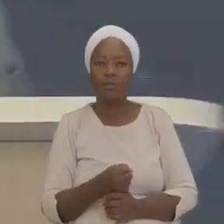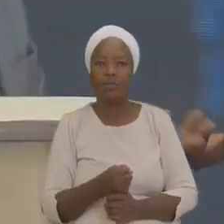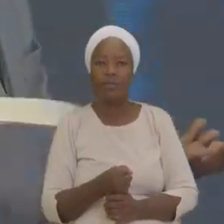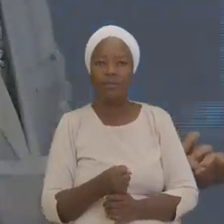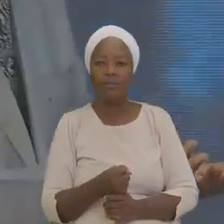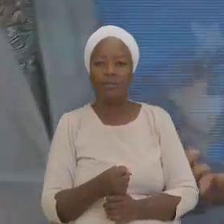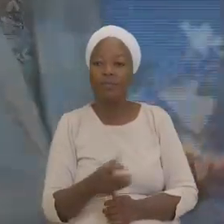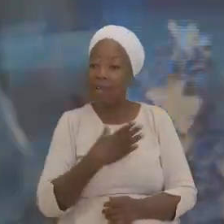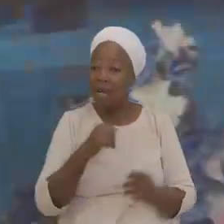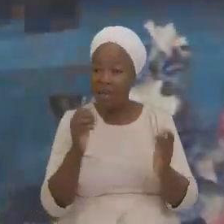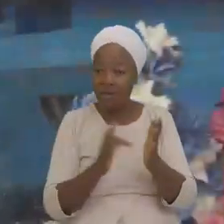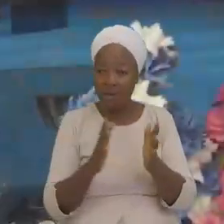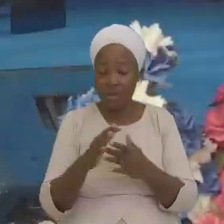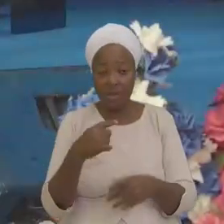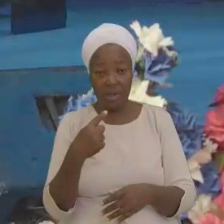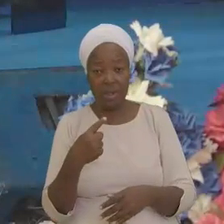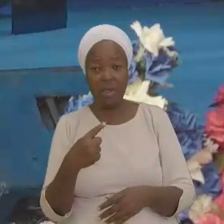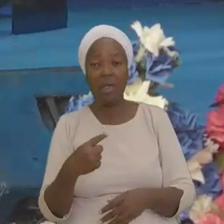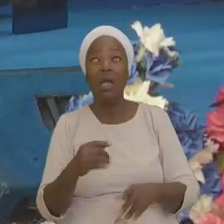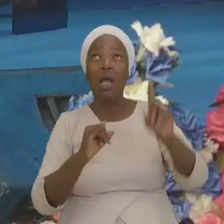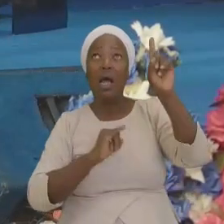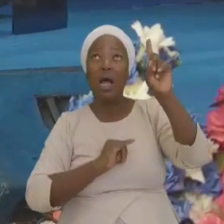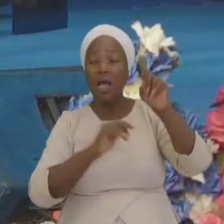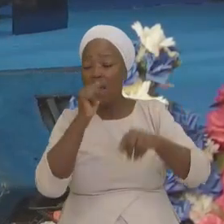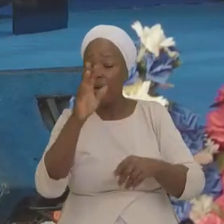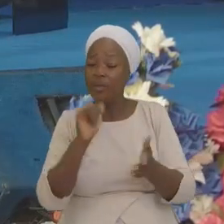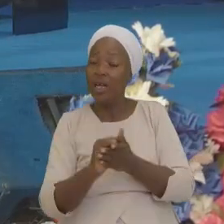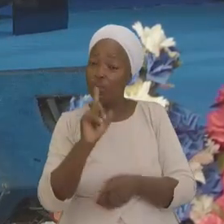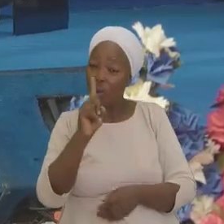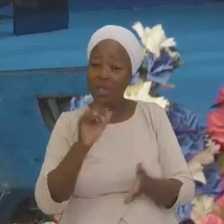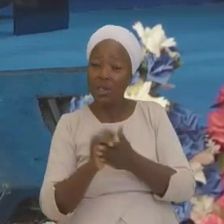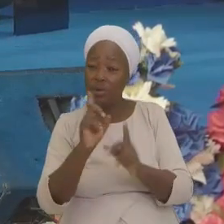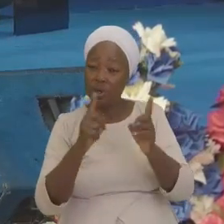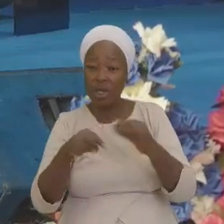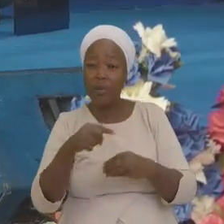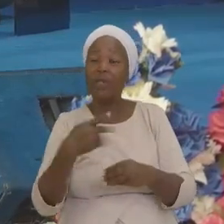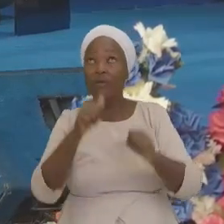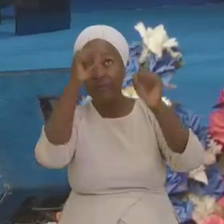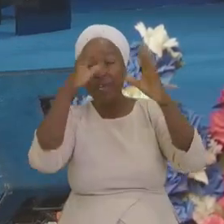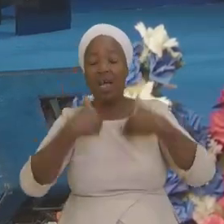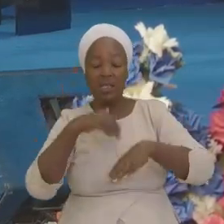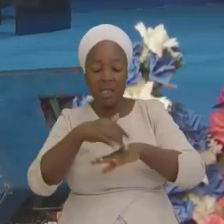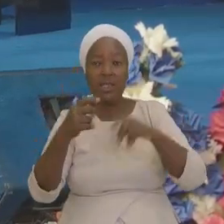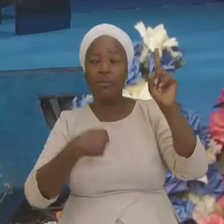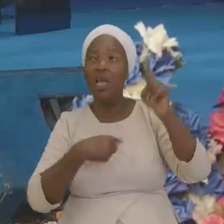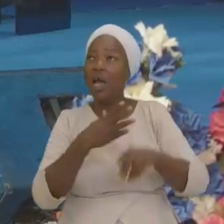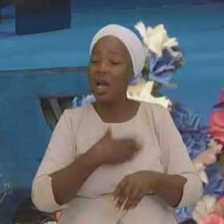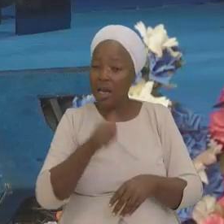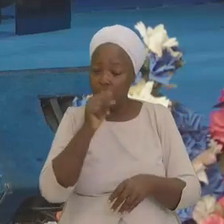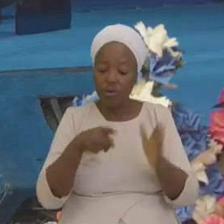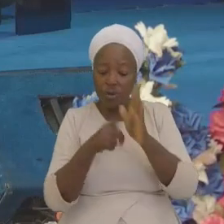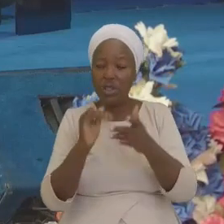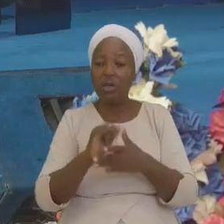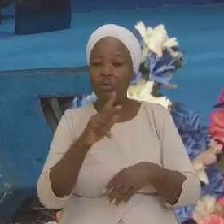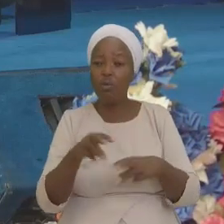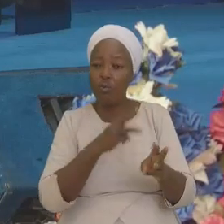And Jesus said, I am that one you are talking about. The Father has sent me, and I'm showing the world